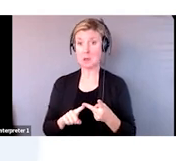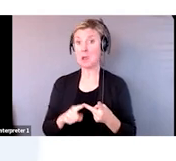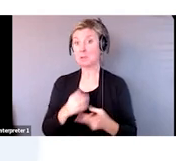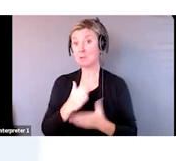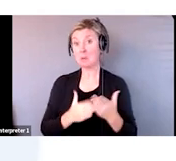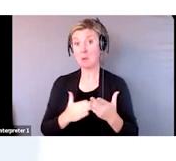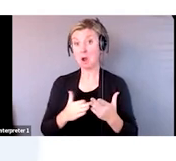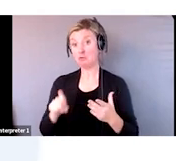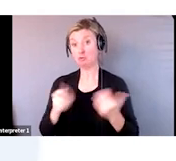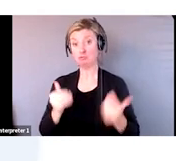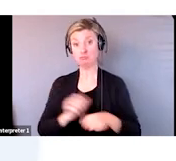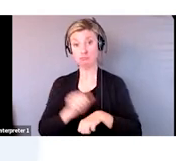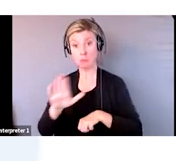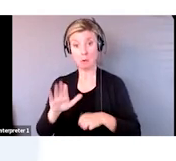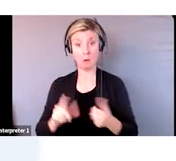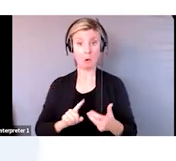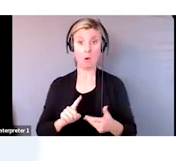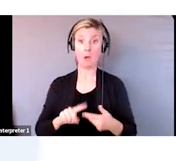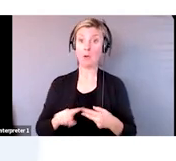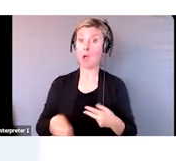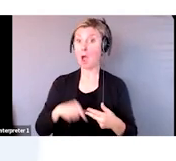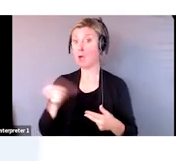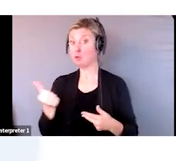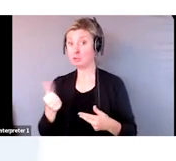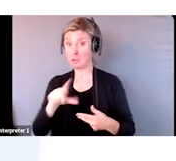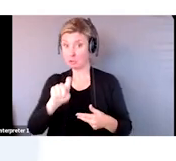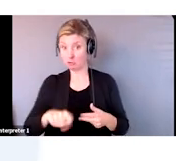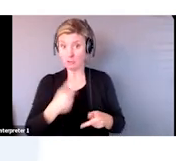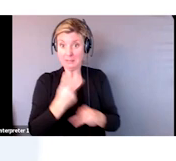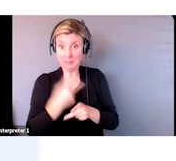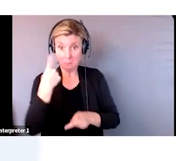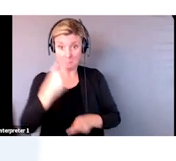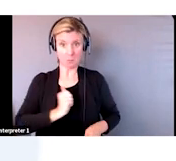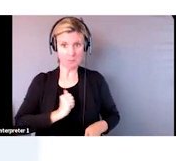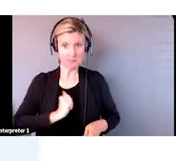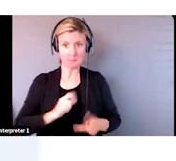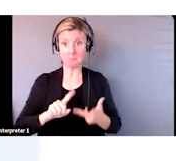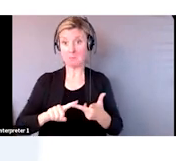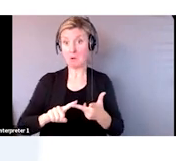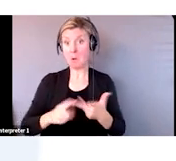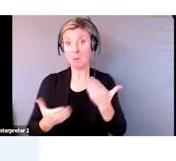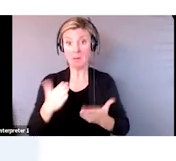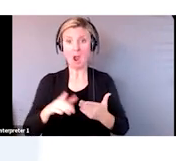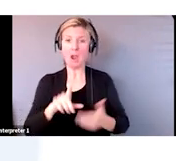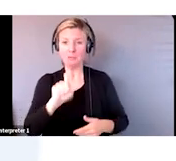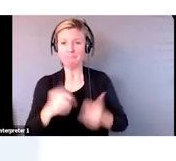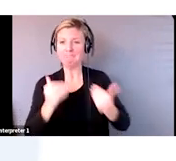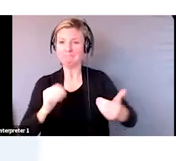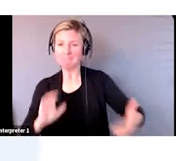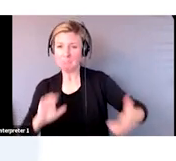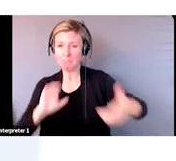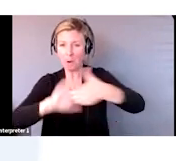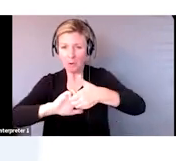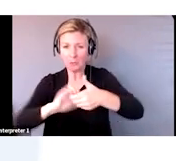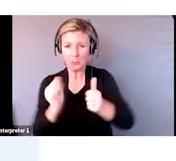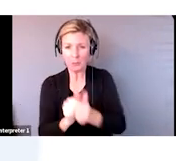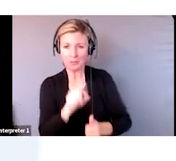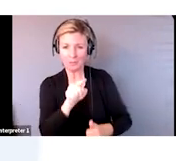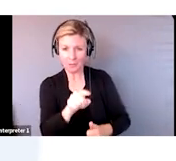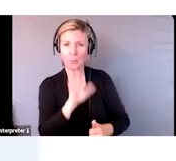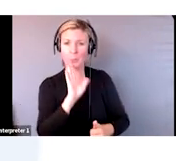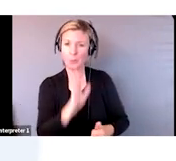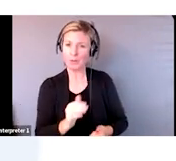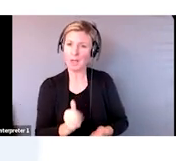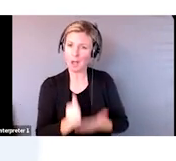any partnerships that you could establish that would help you in development of your IP or in bringing your product